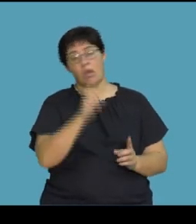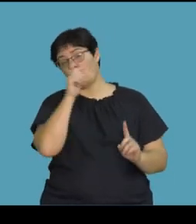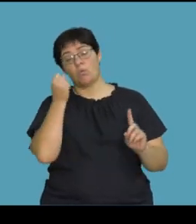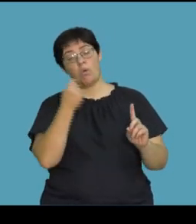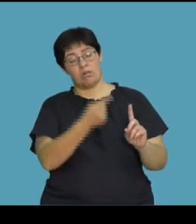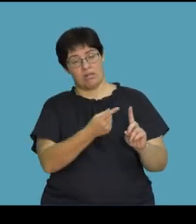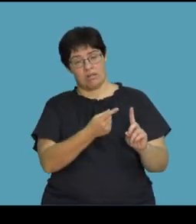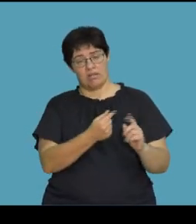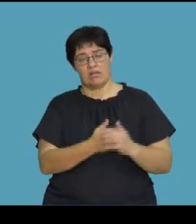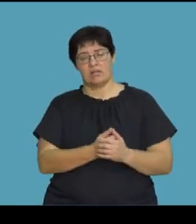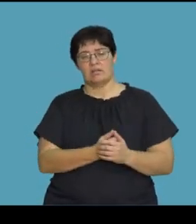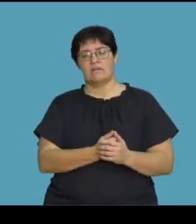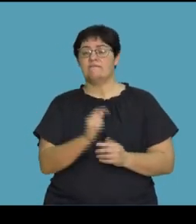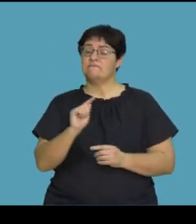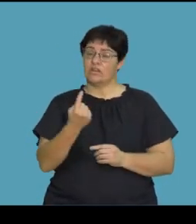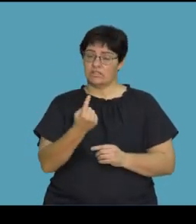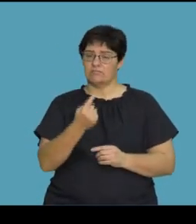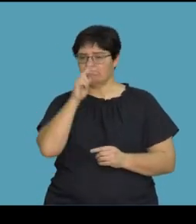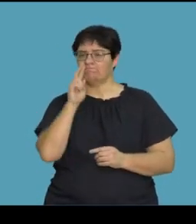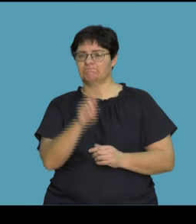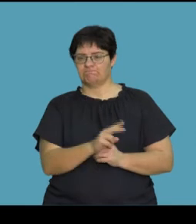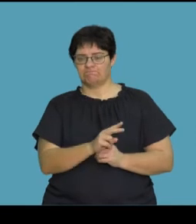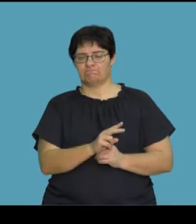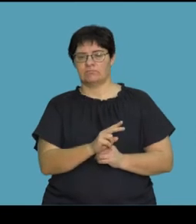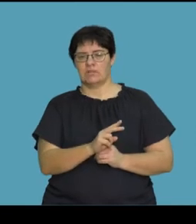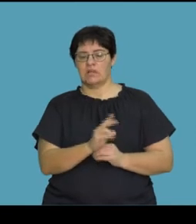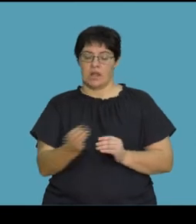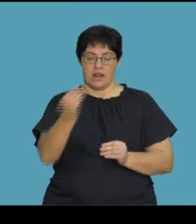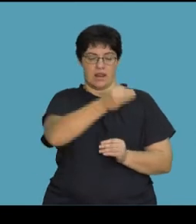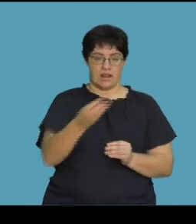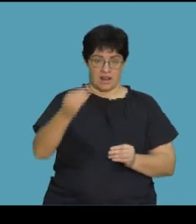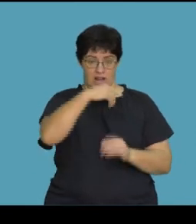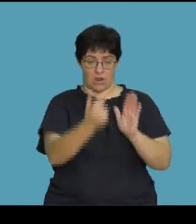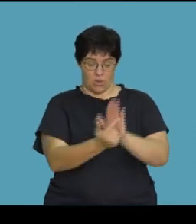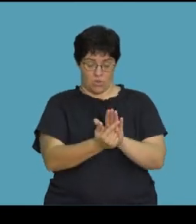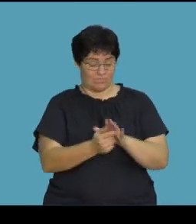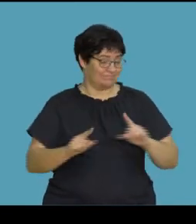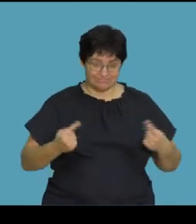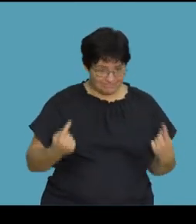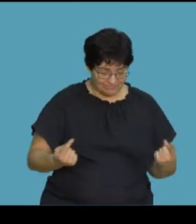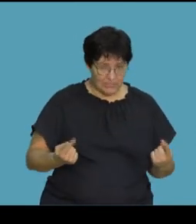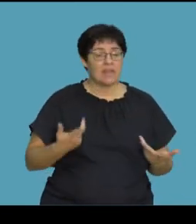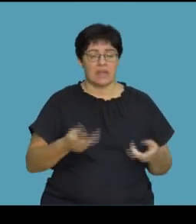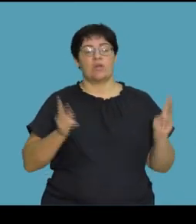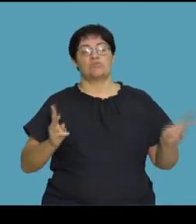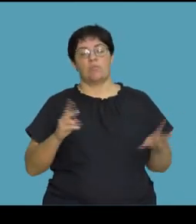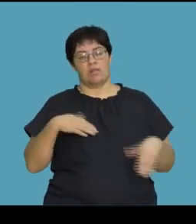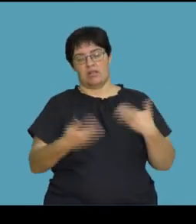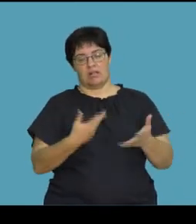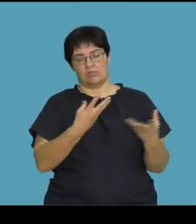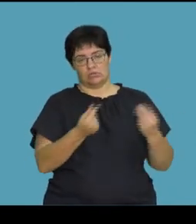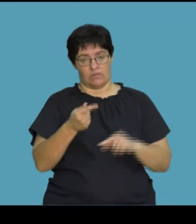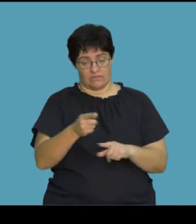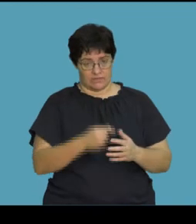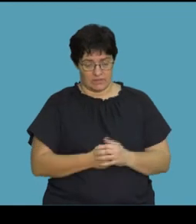Please guys, the goal is to try and firstly look at if I can apply the laws. If not, then just apply